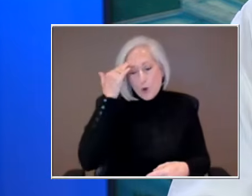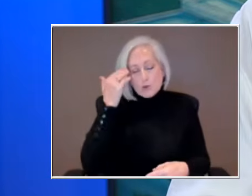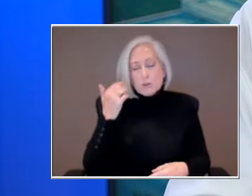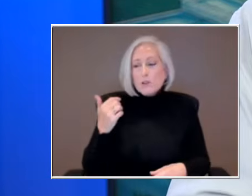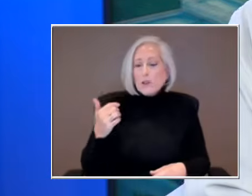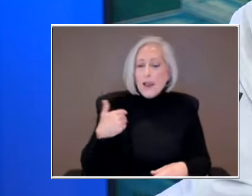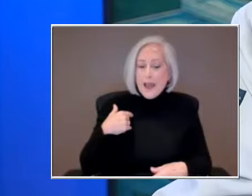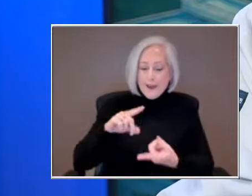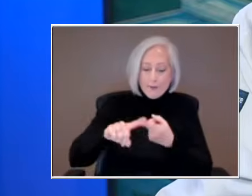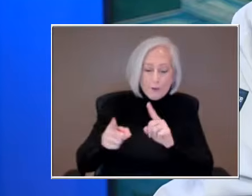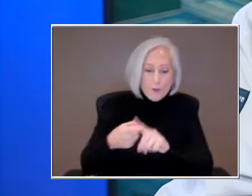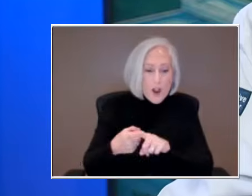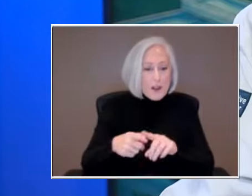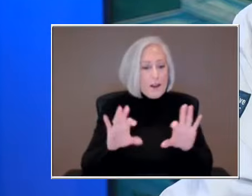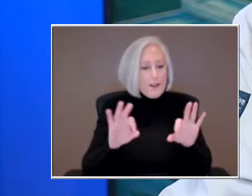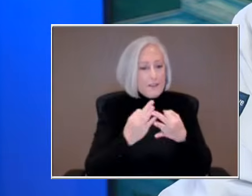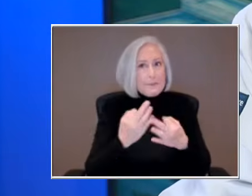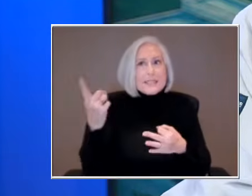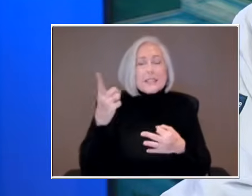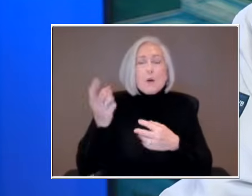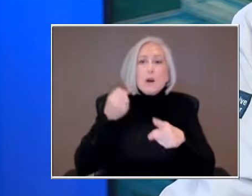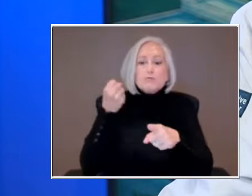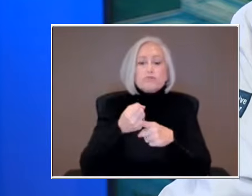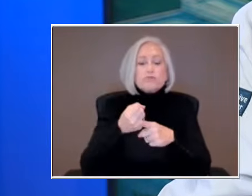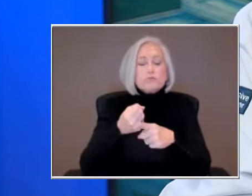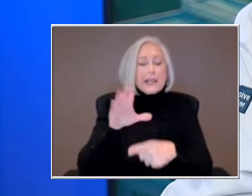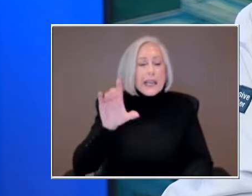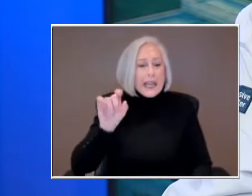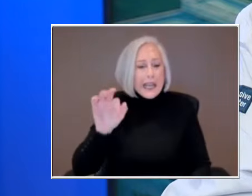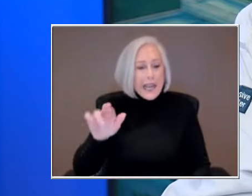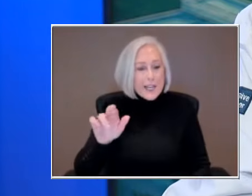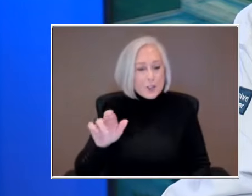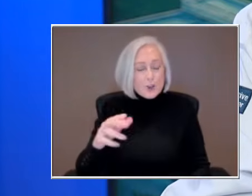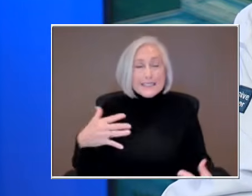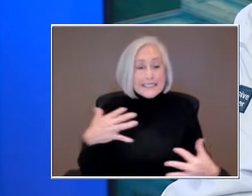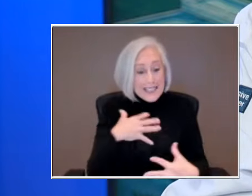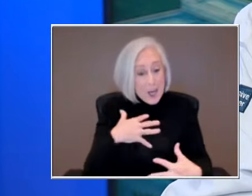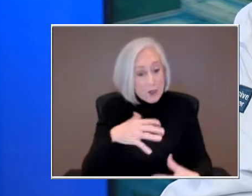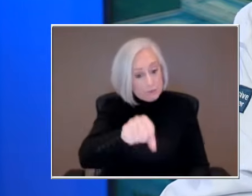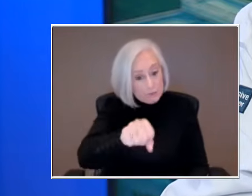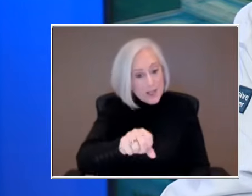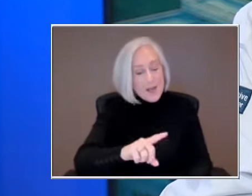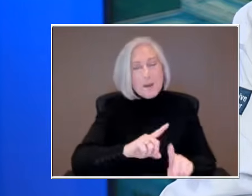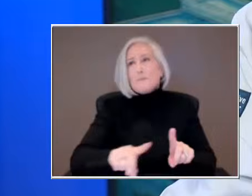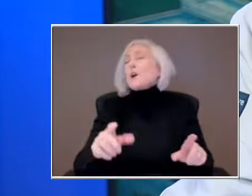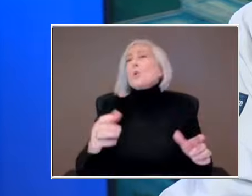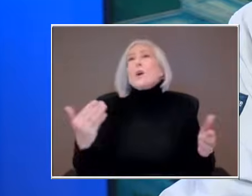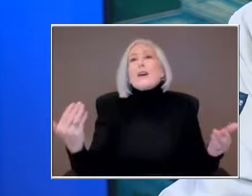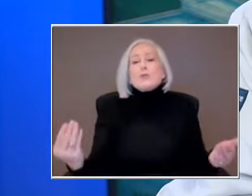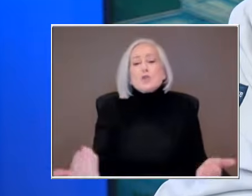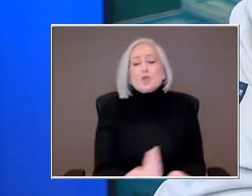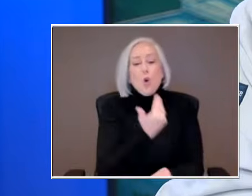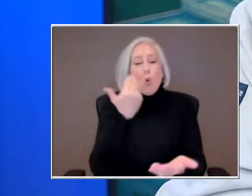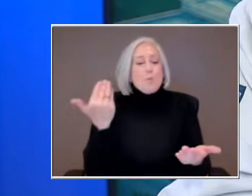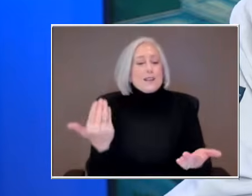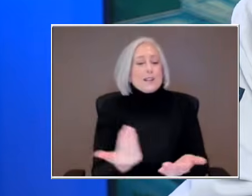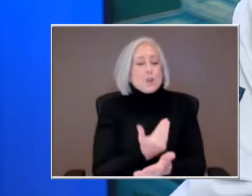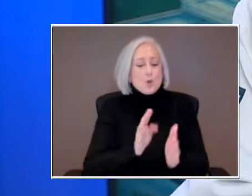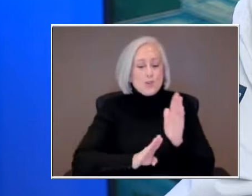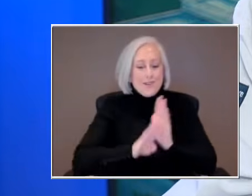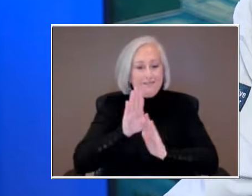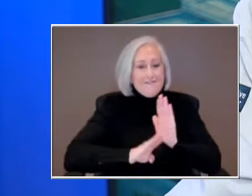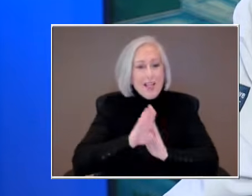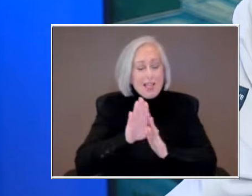very frightening. There's so many new advances, and they're coming at us like at warp speed. And try